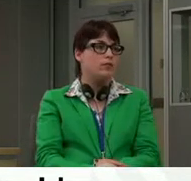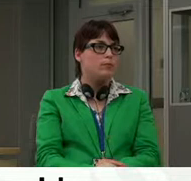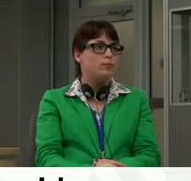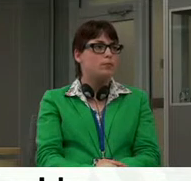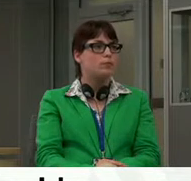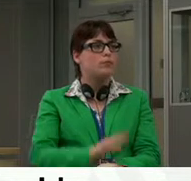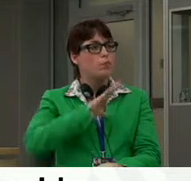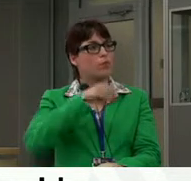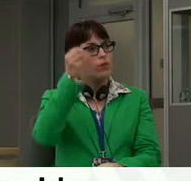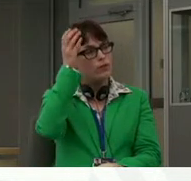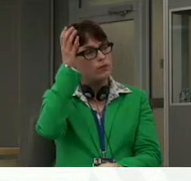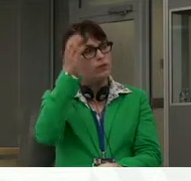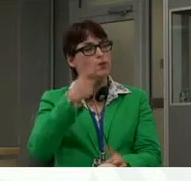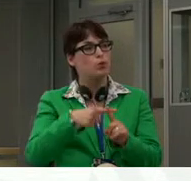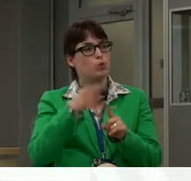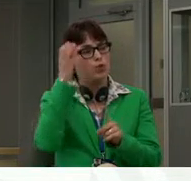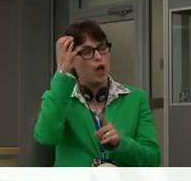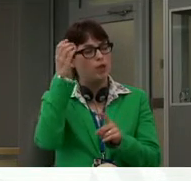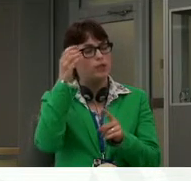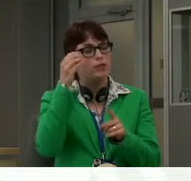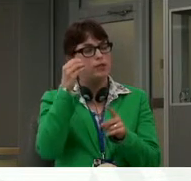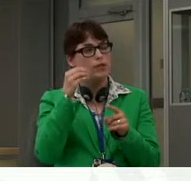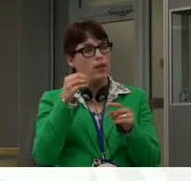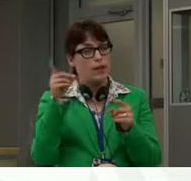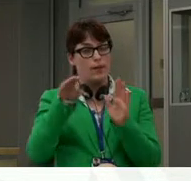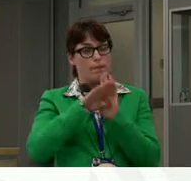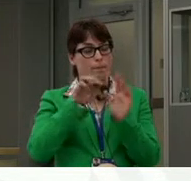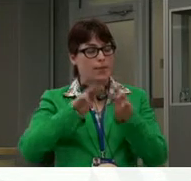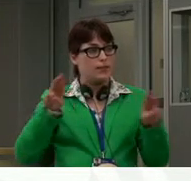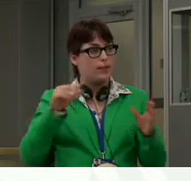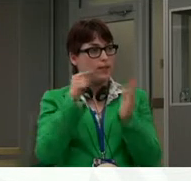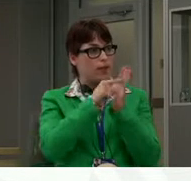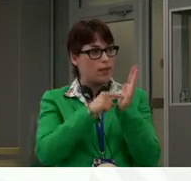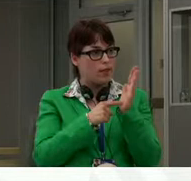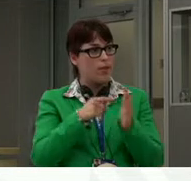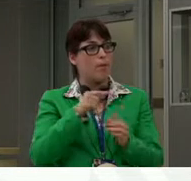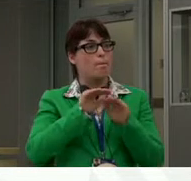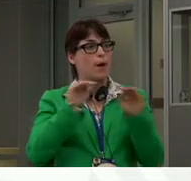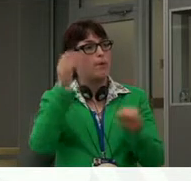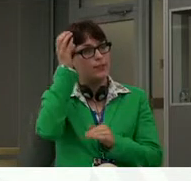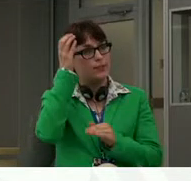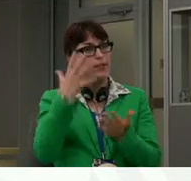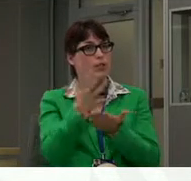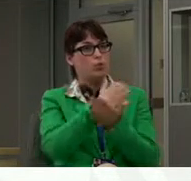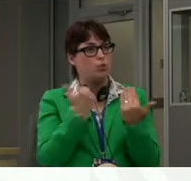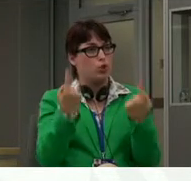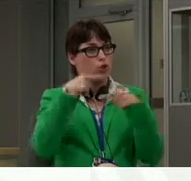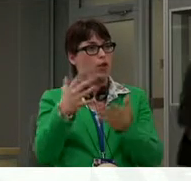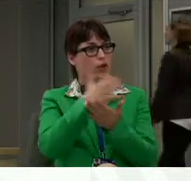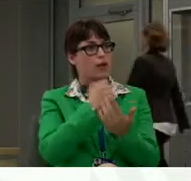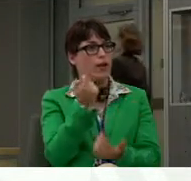and integration of the children with disabilities in the common educational